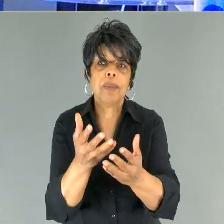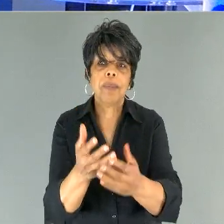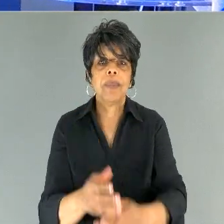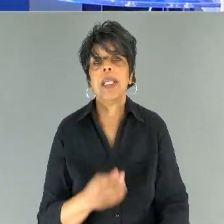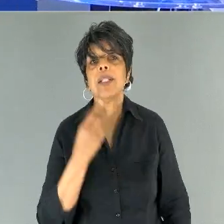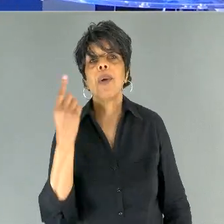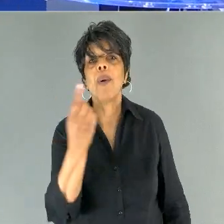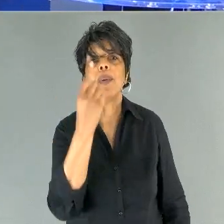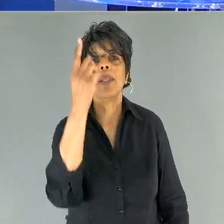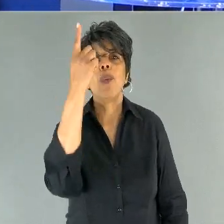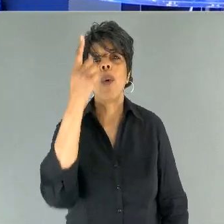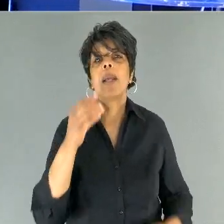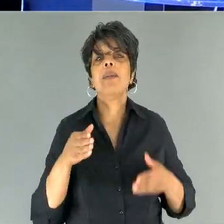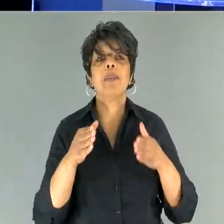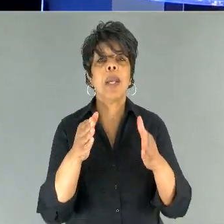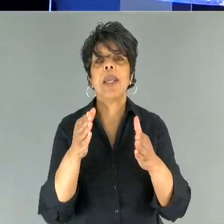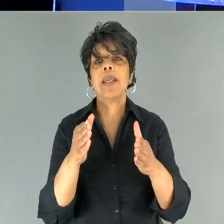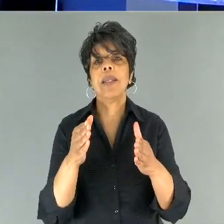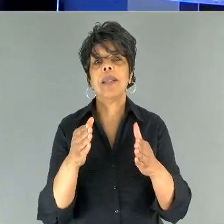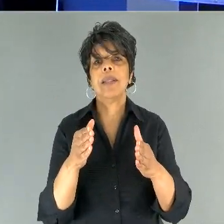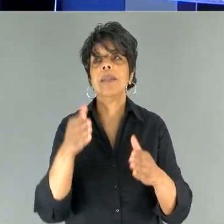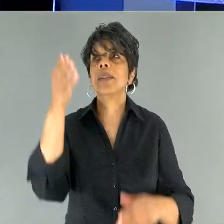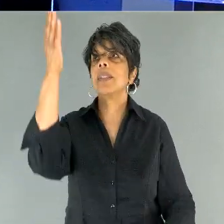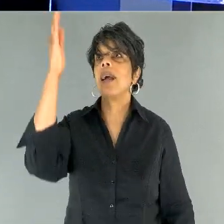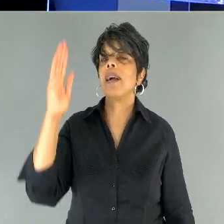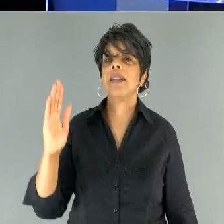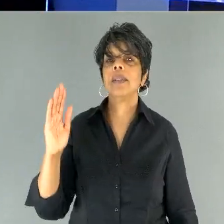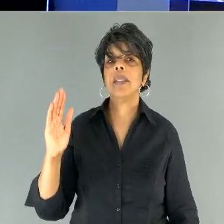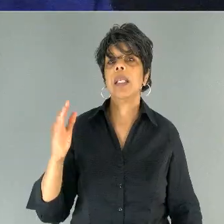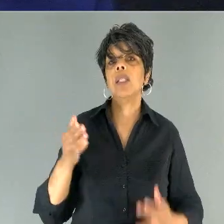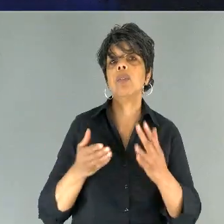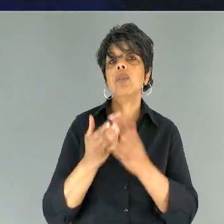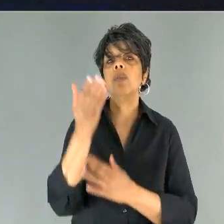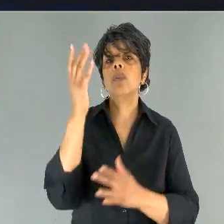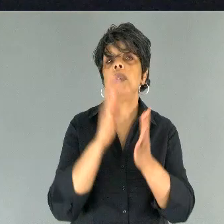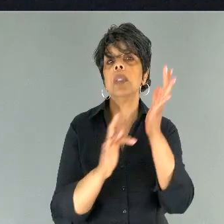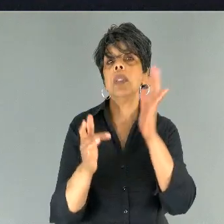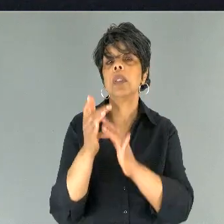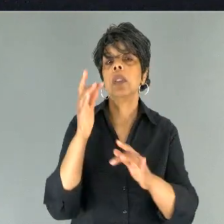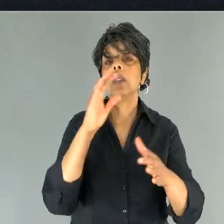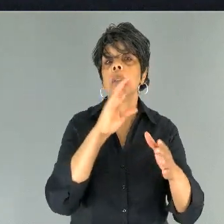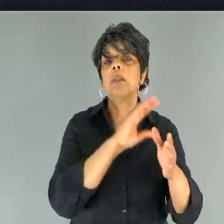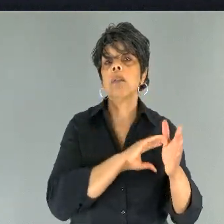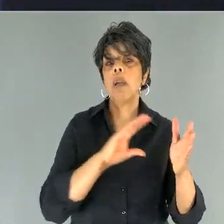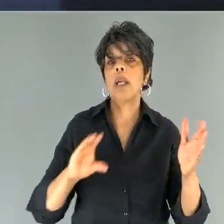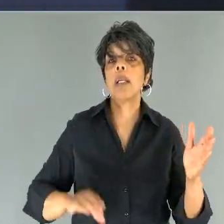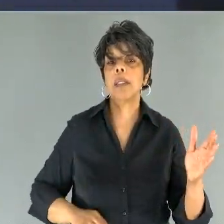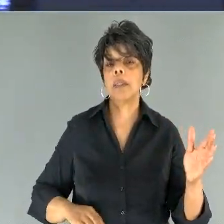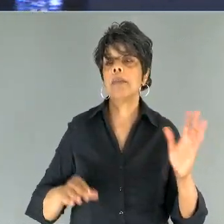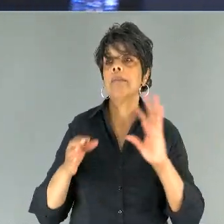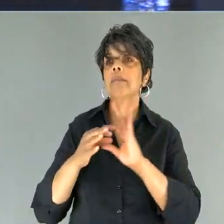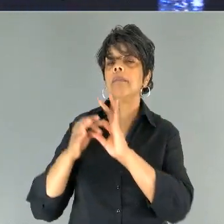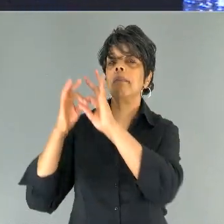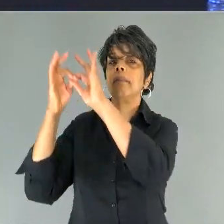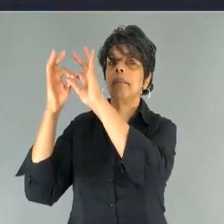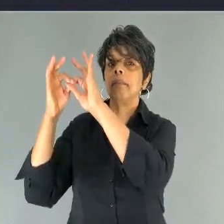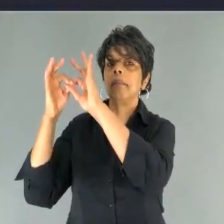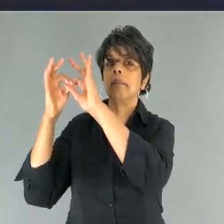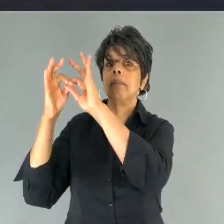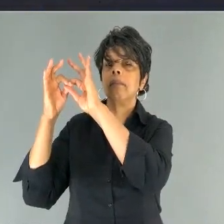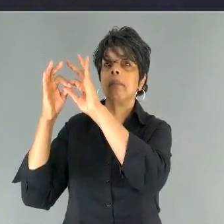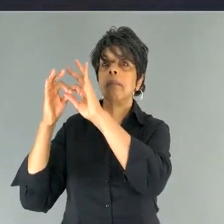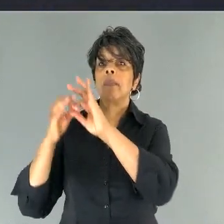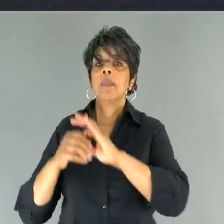of Jesus Christ. He's the only way, the truth, and the life. And if that's you, and if you need what I have